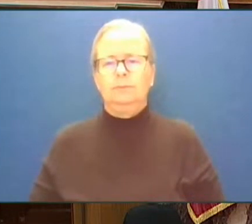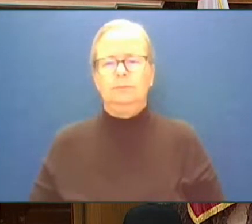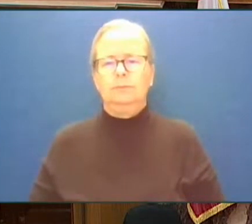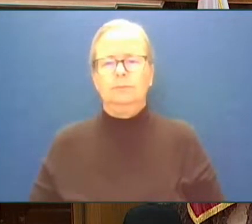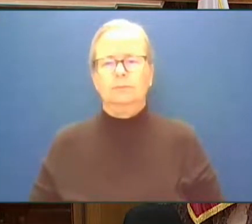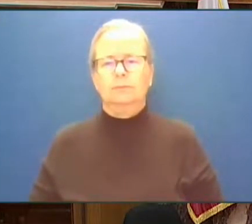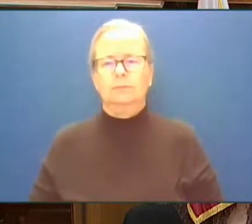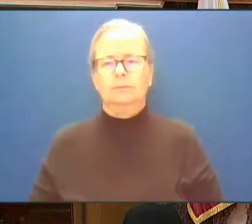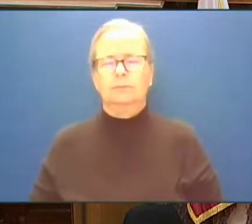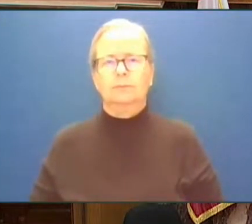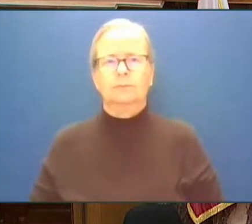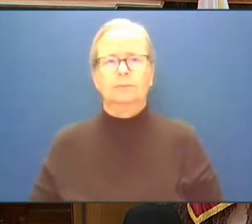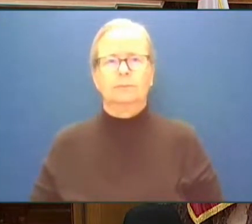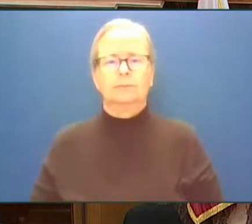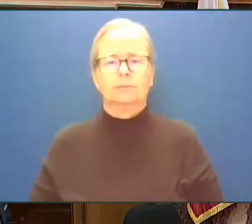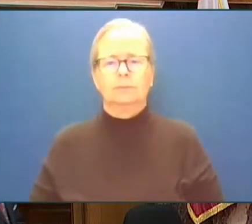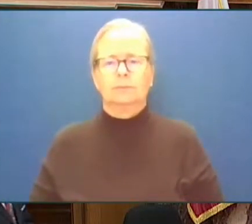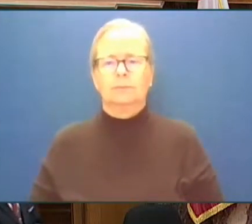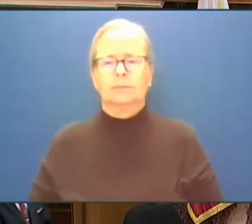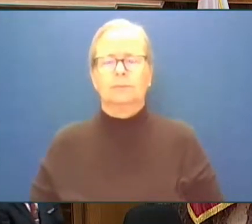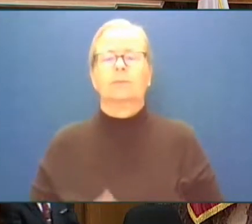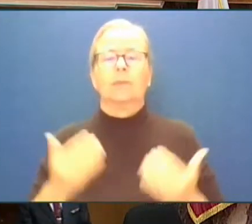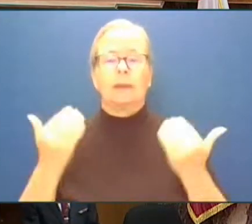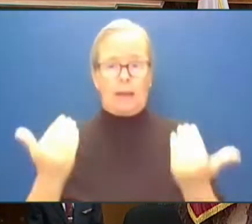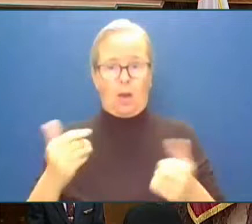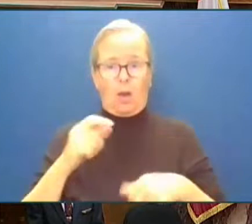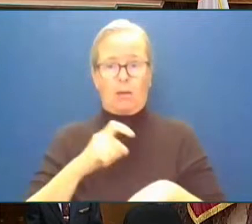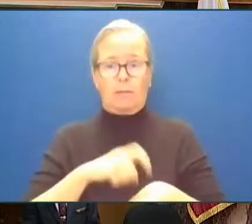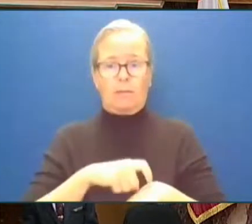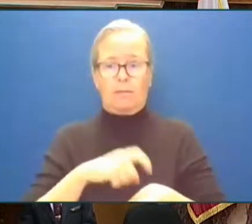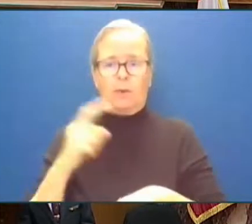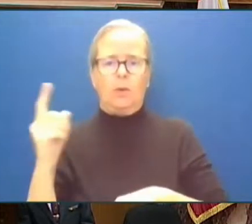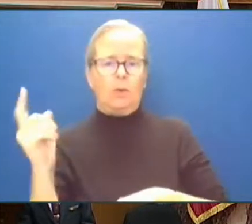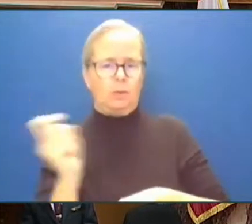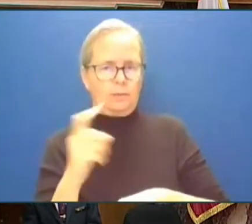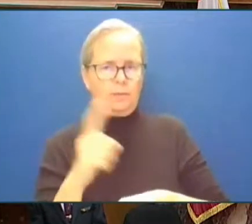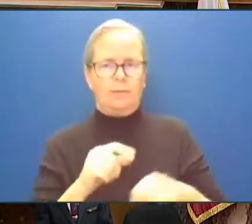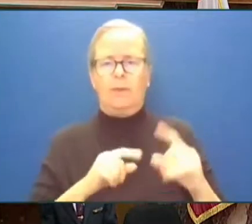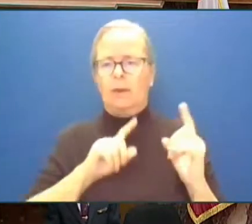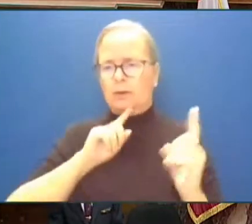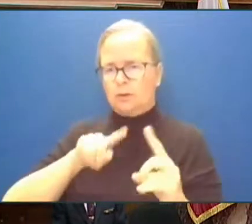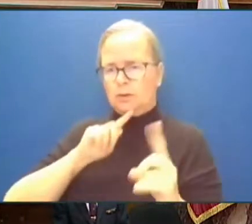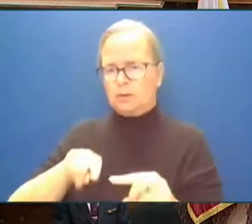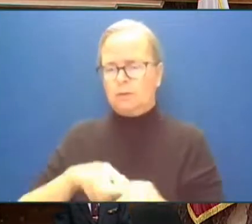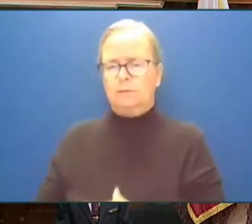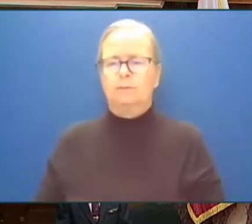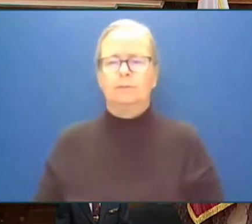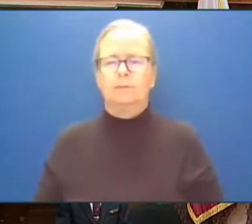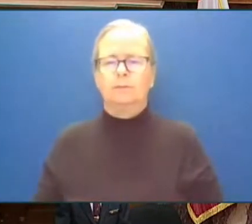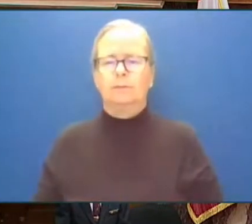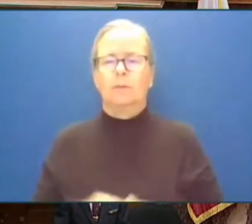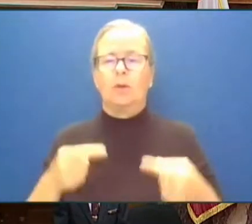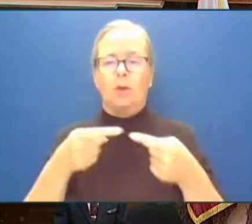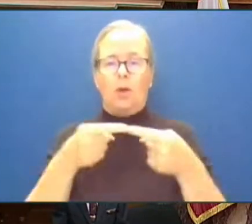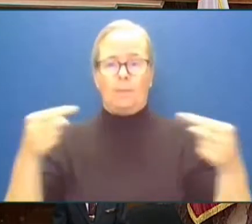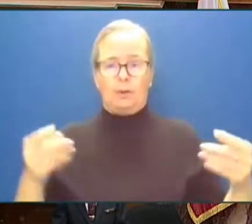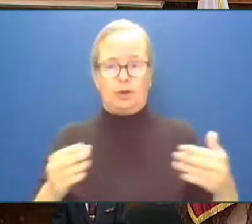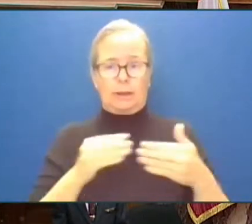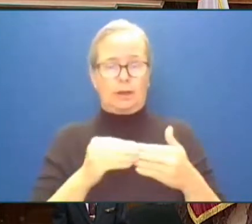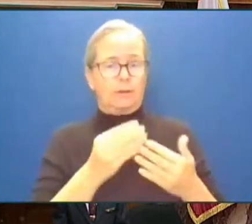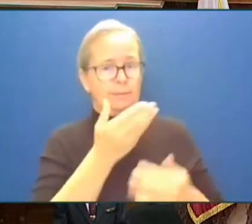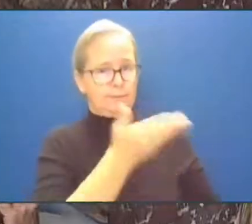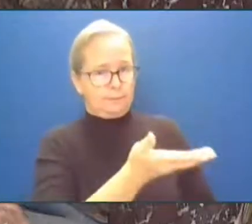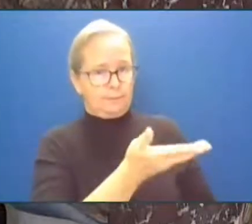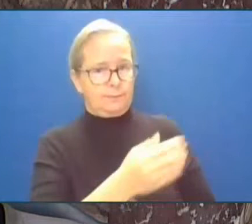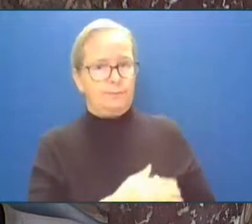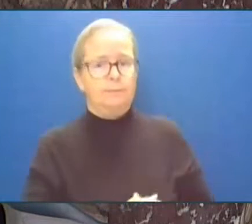Oral questions by members. Leader of the Official Opposition. Thank you, Mr. Speaker. Mr. Speaker,